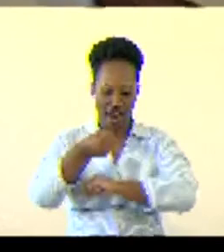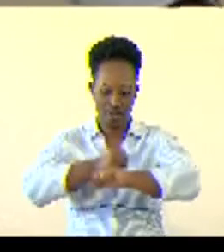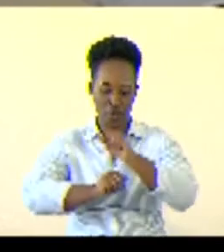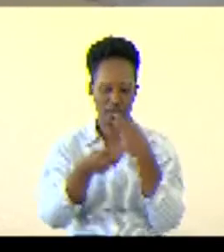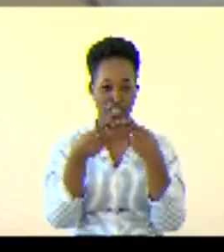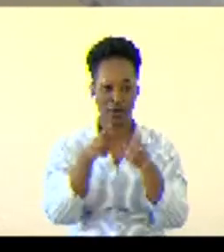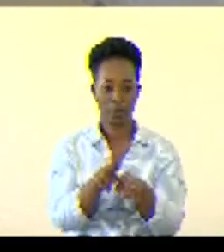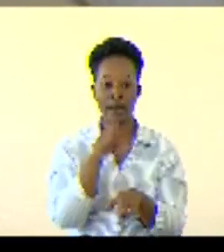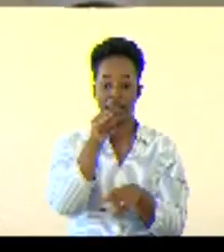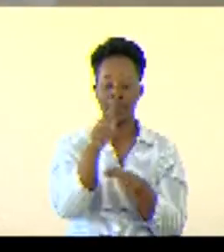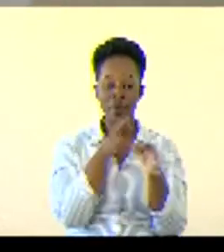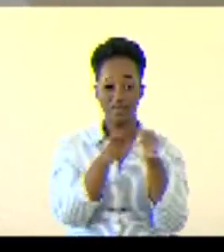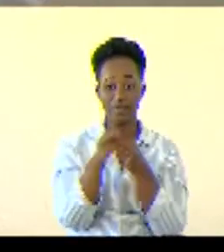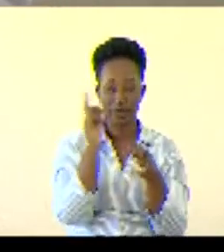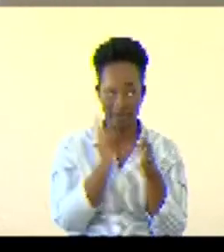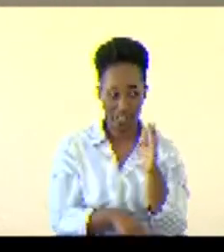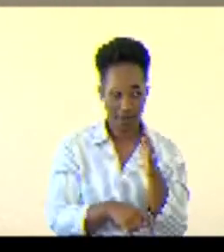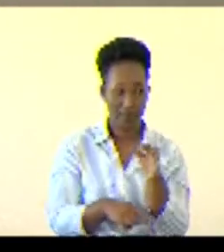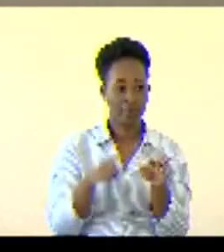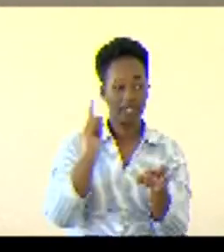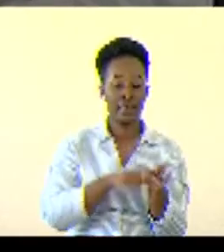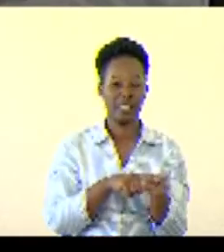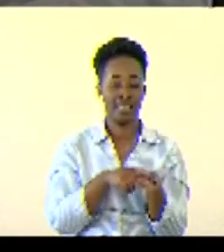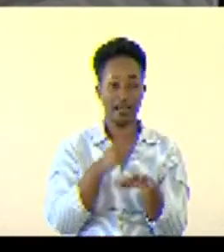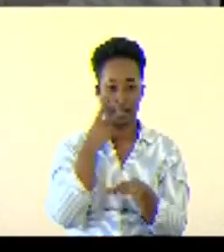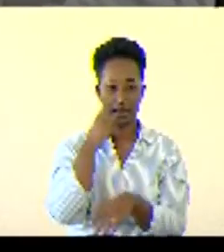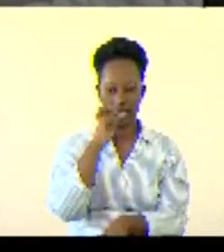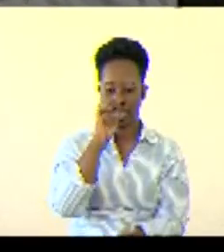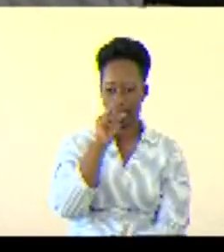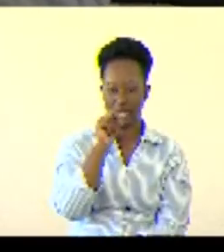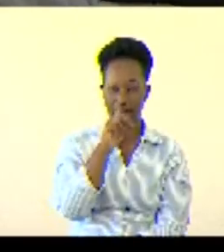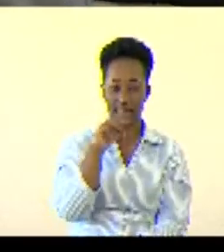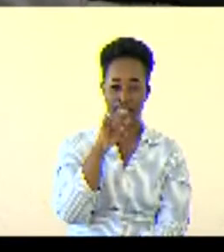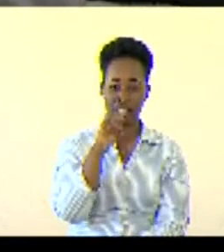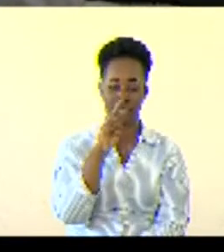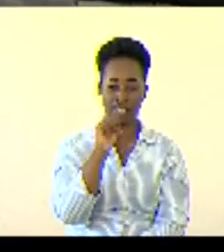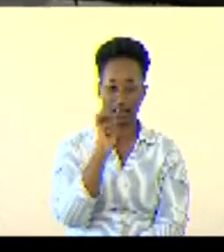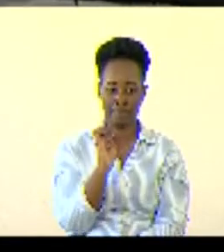means that we need just enzymes inhibitors are chemical